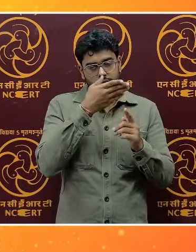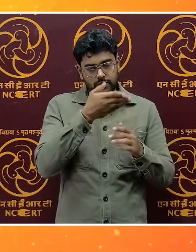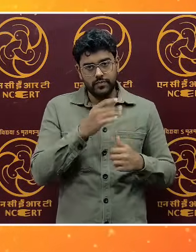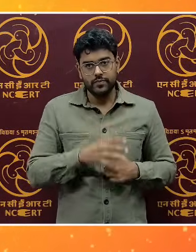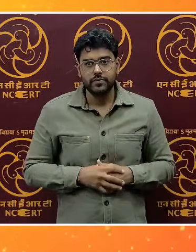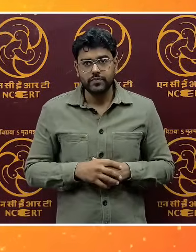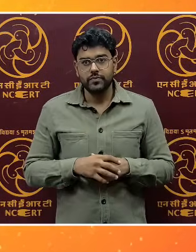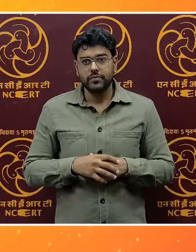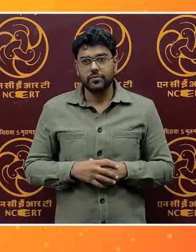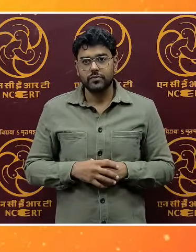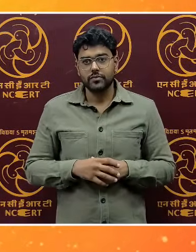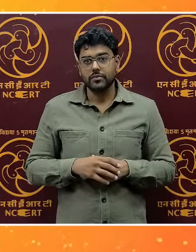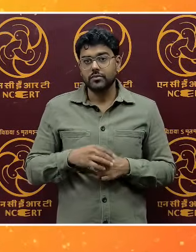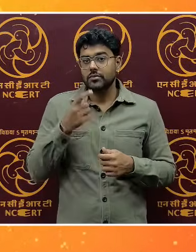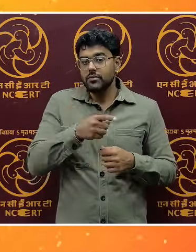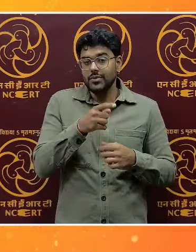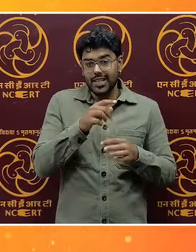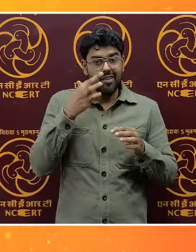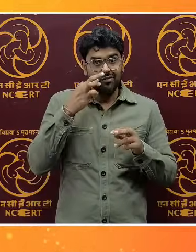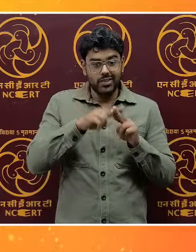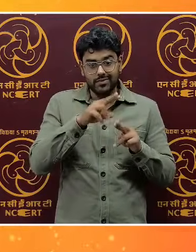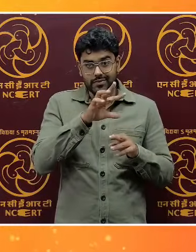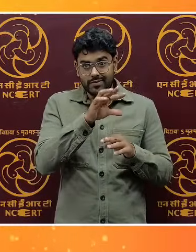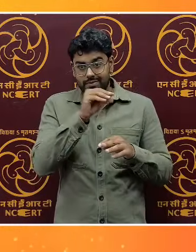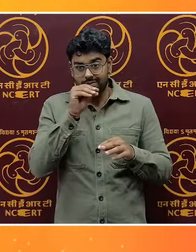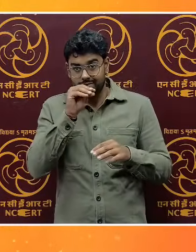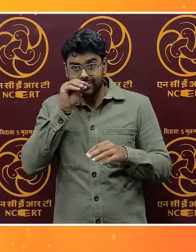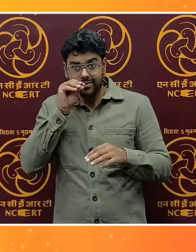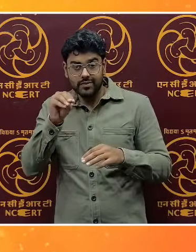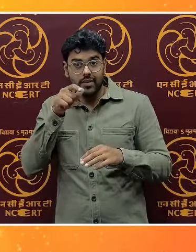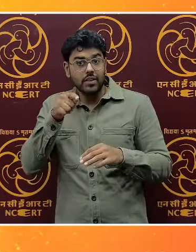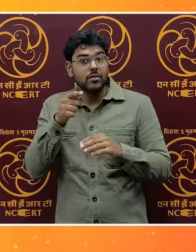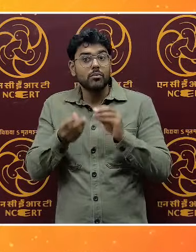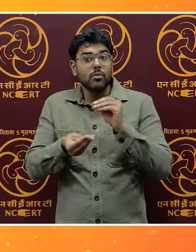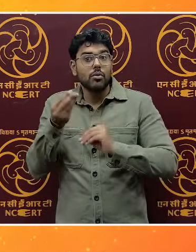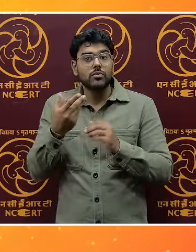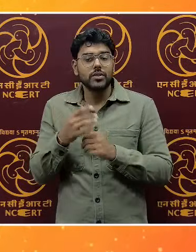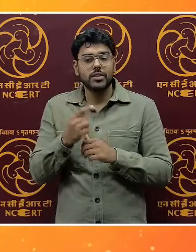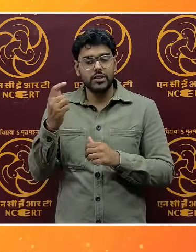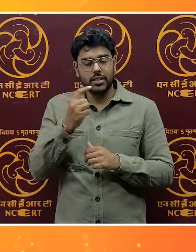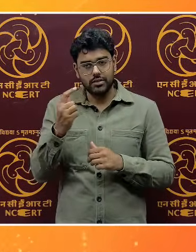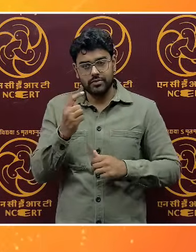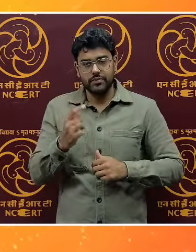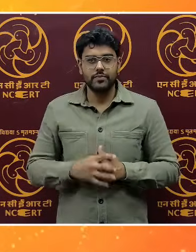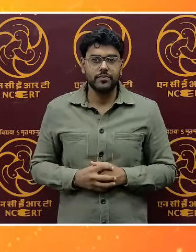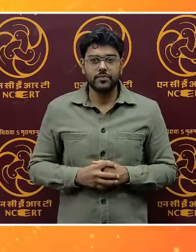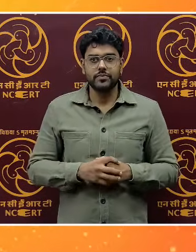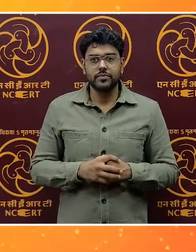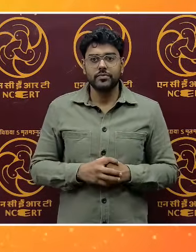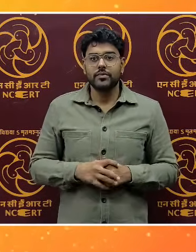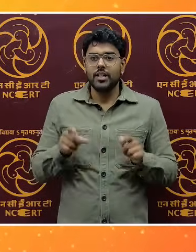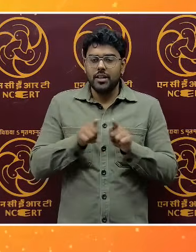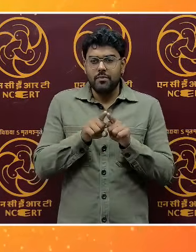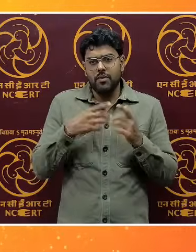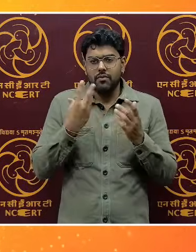more. Okay. And it takes 1 electron. So which charge is more here? The negative charge is more. So we get NaCl,